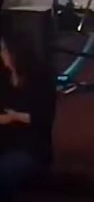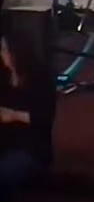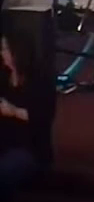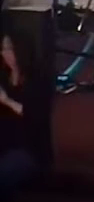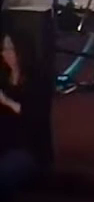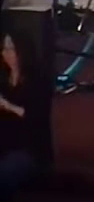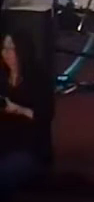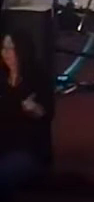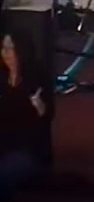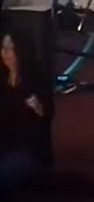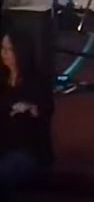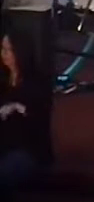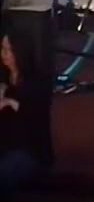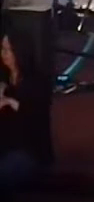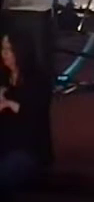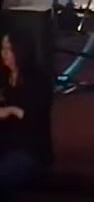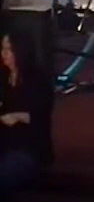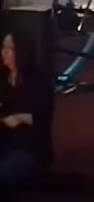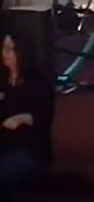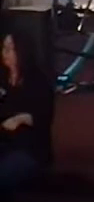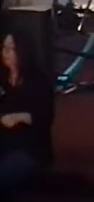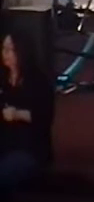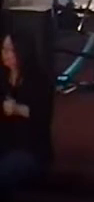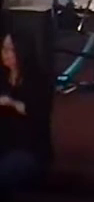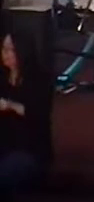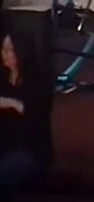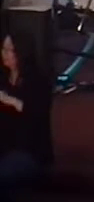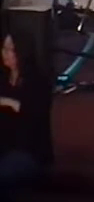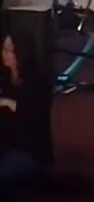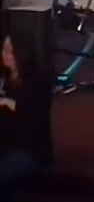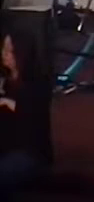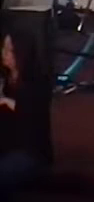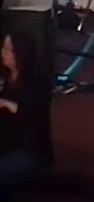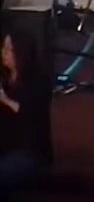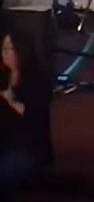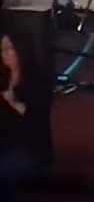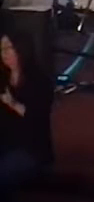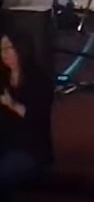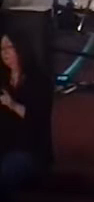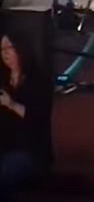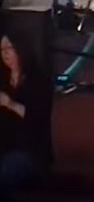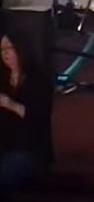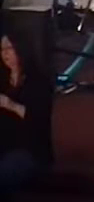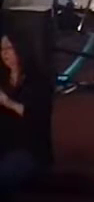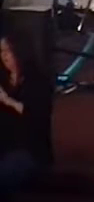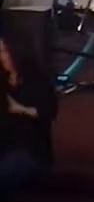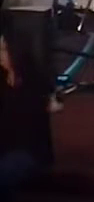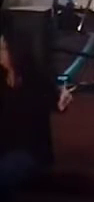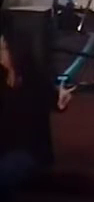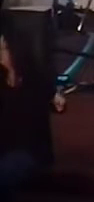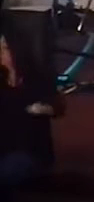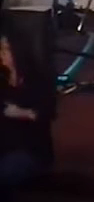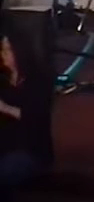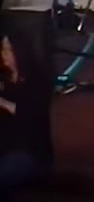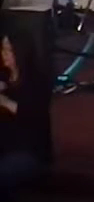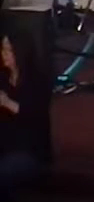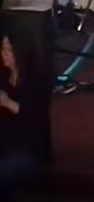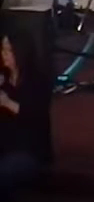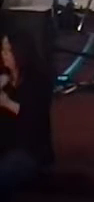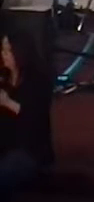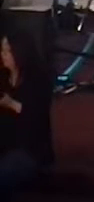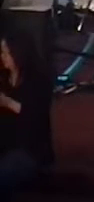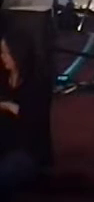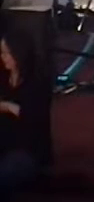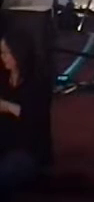drifted away from the church, and he was baptized in the Christian church, but he left the church. And about 6 months before he died,